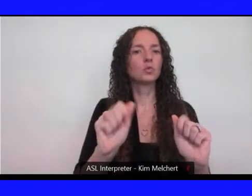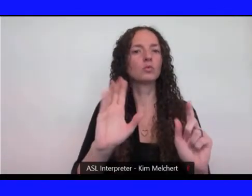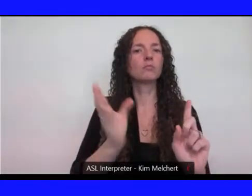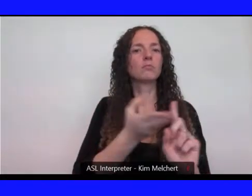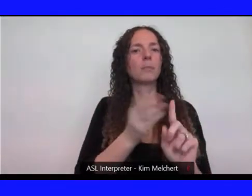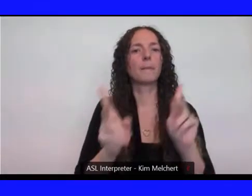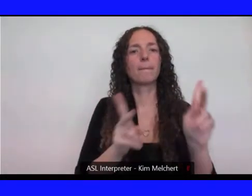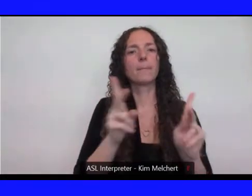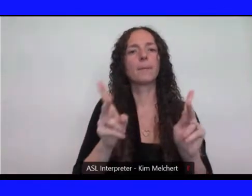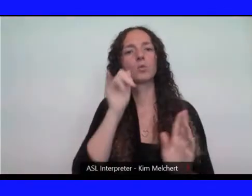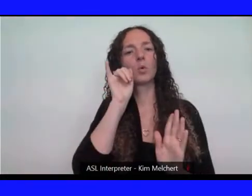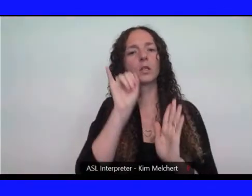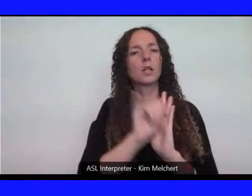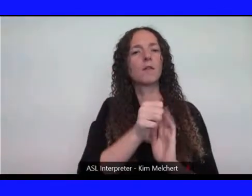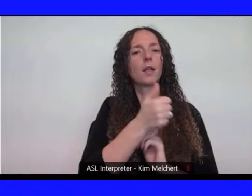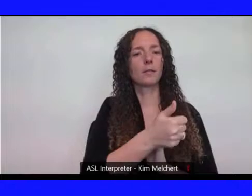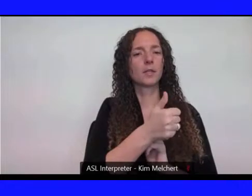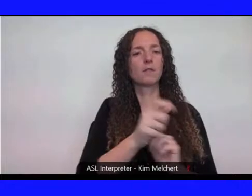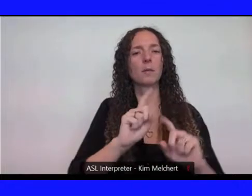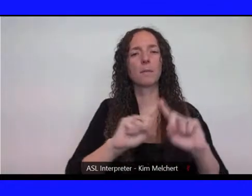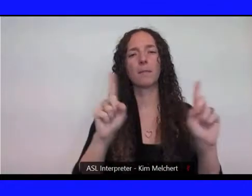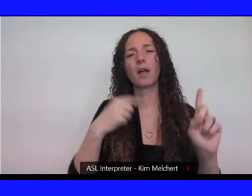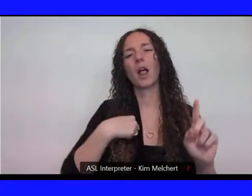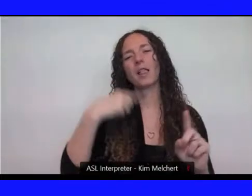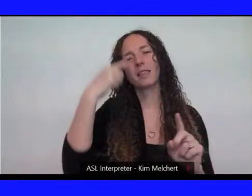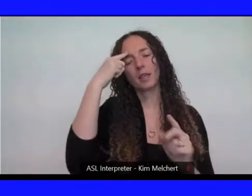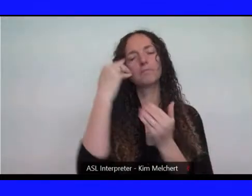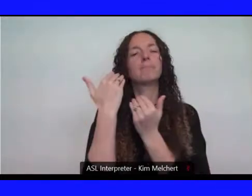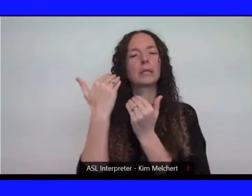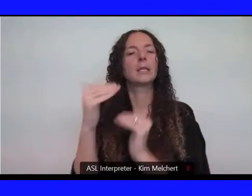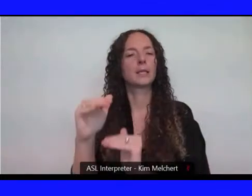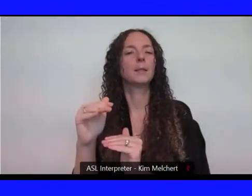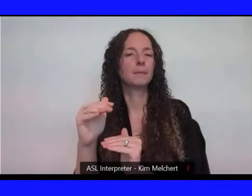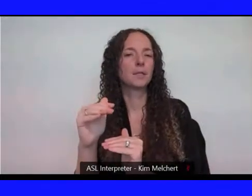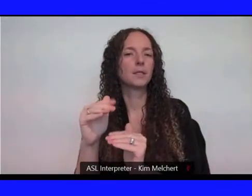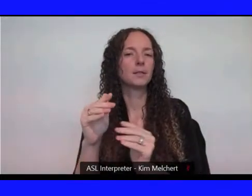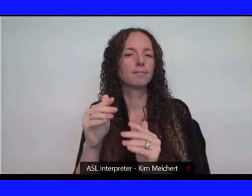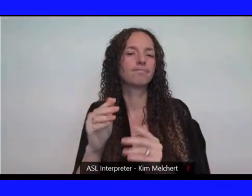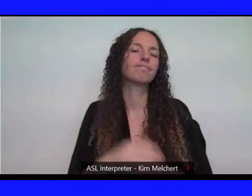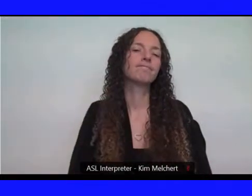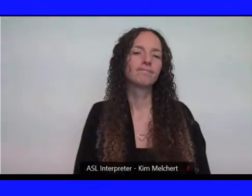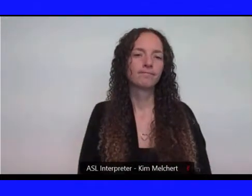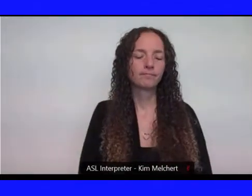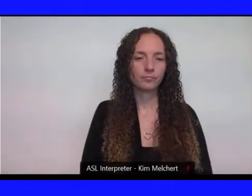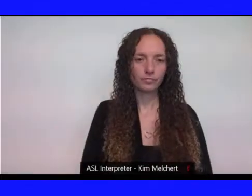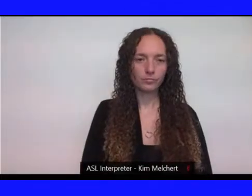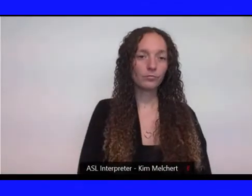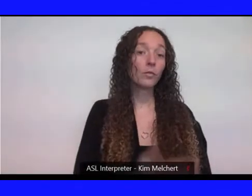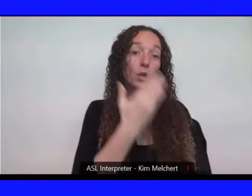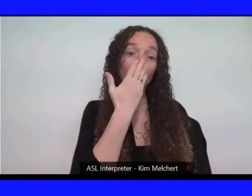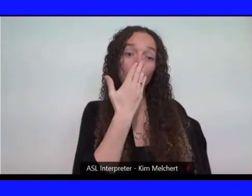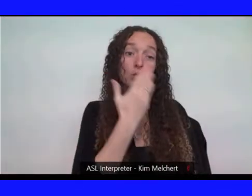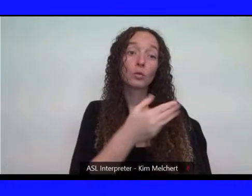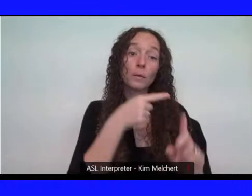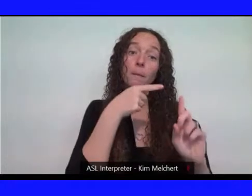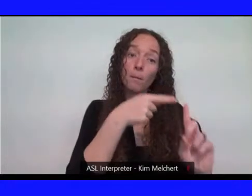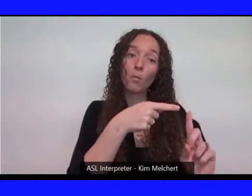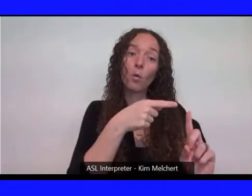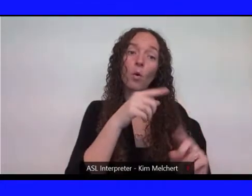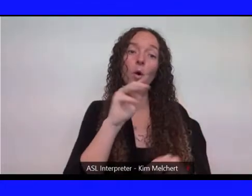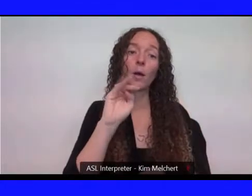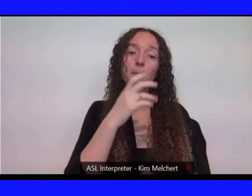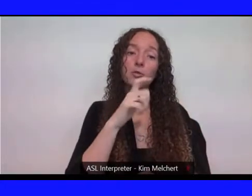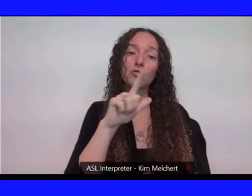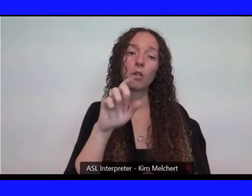Great work. Yeah. And thank you, Fanny, for the kind words. But Matt and I are just messengers here,